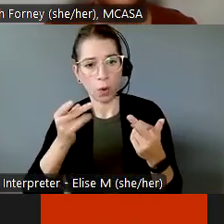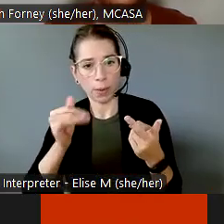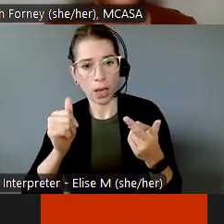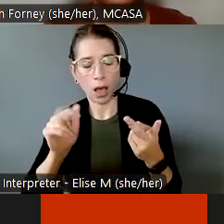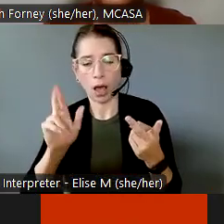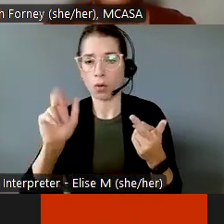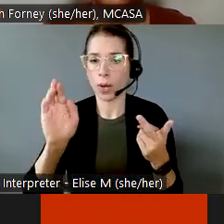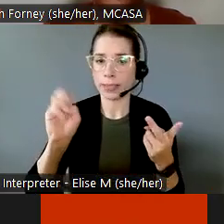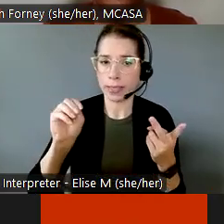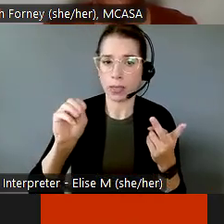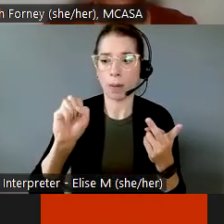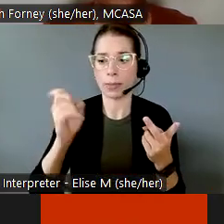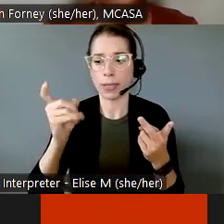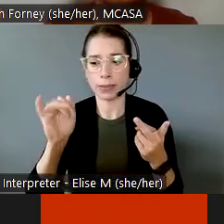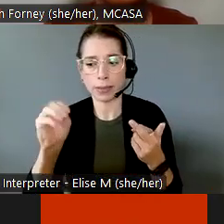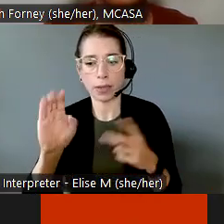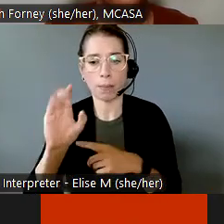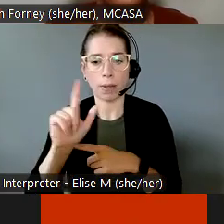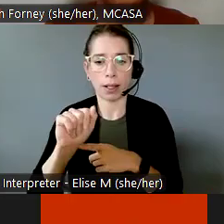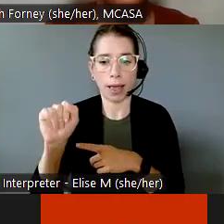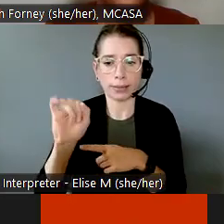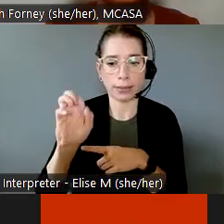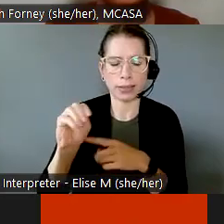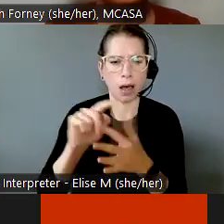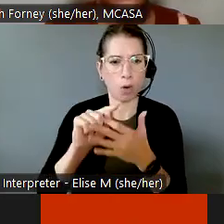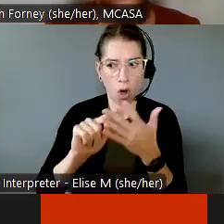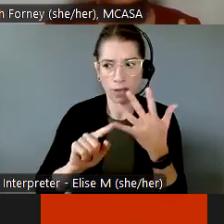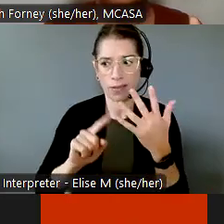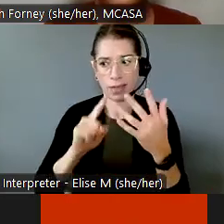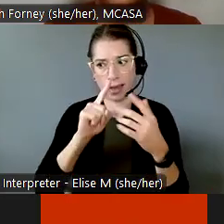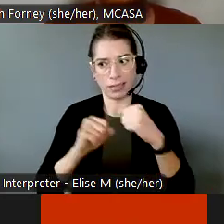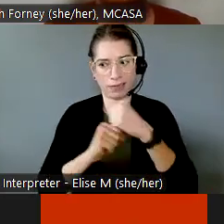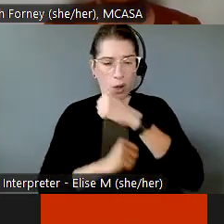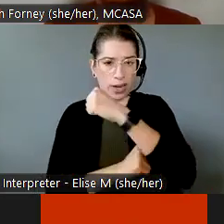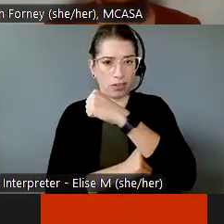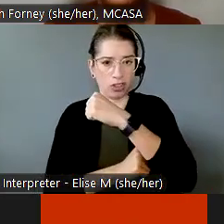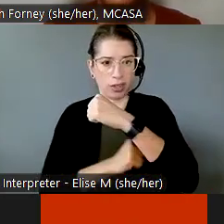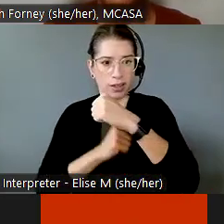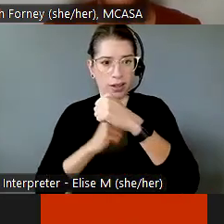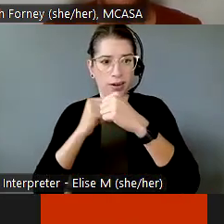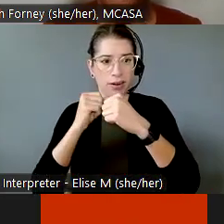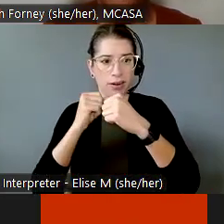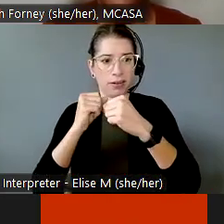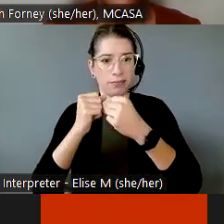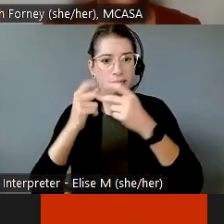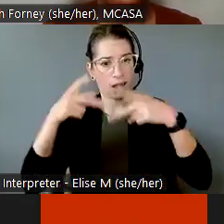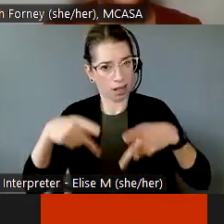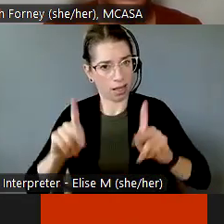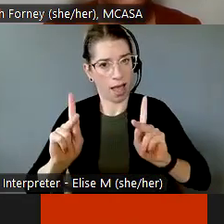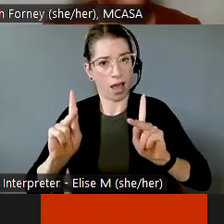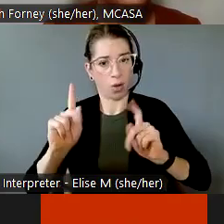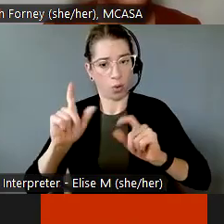sexism and classism are all the forming blocks that create those additional